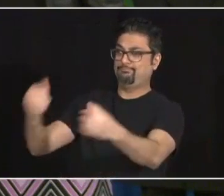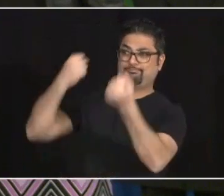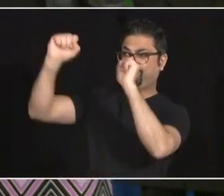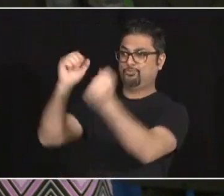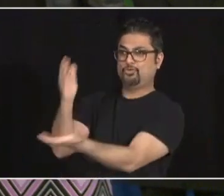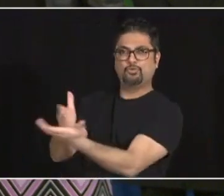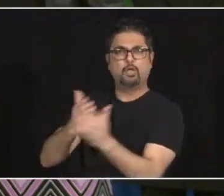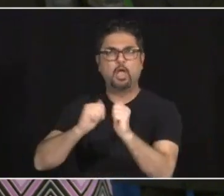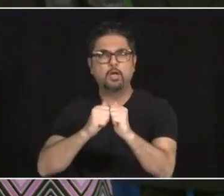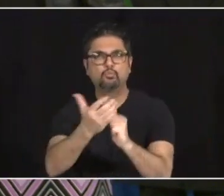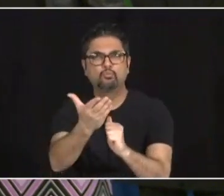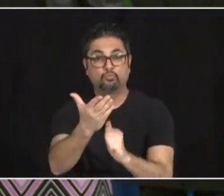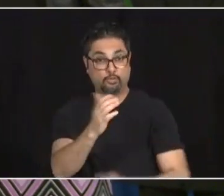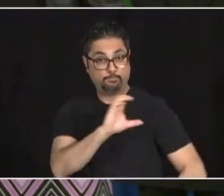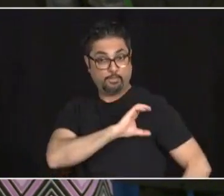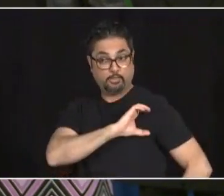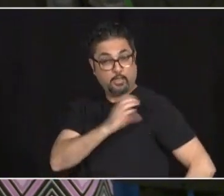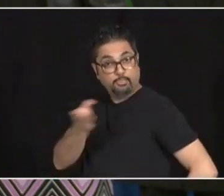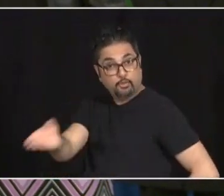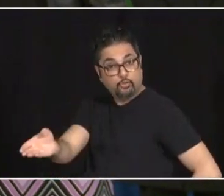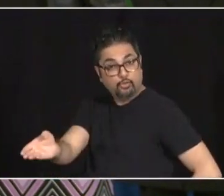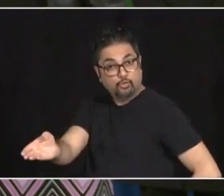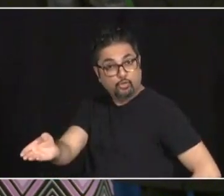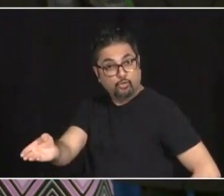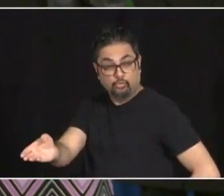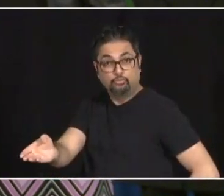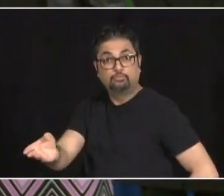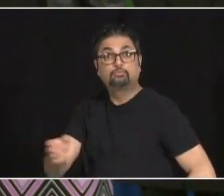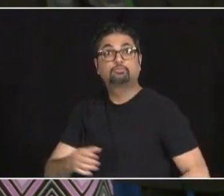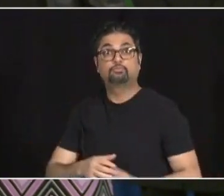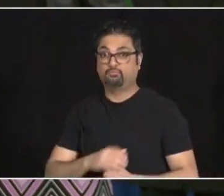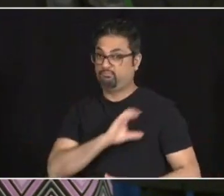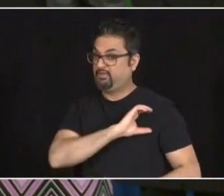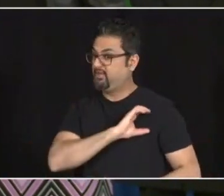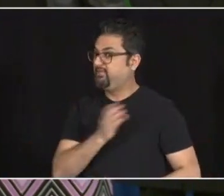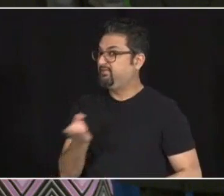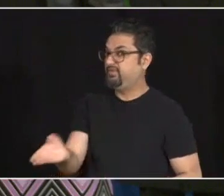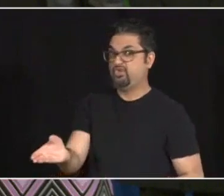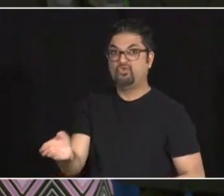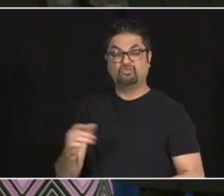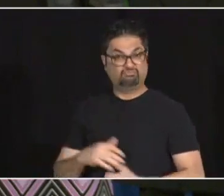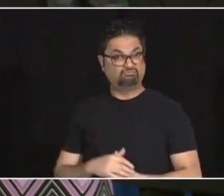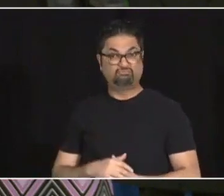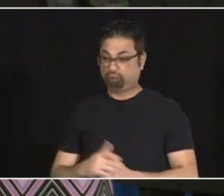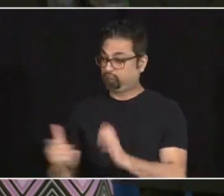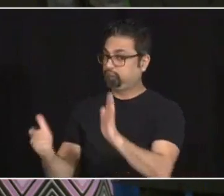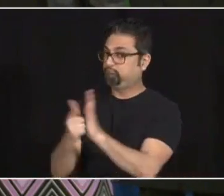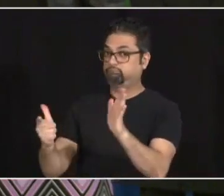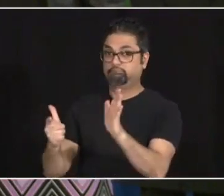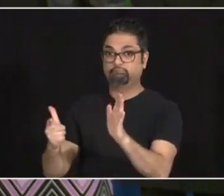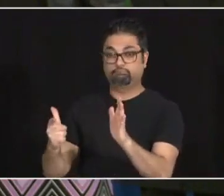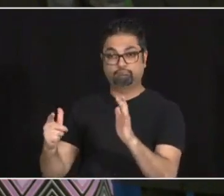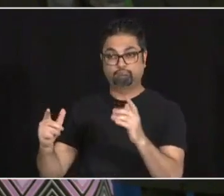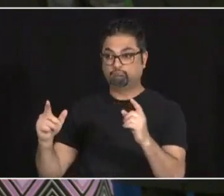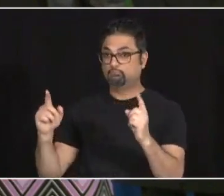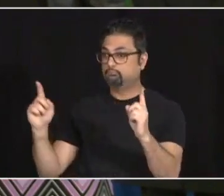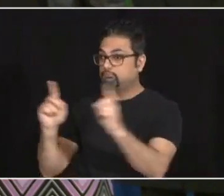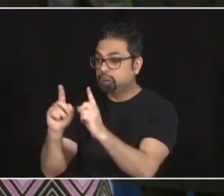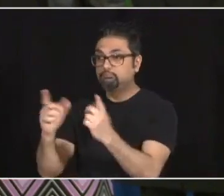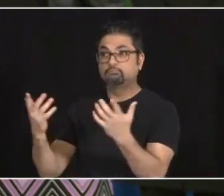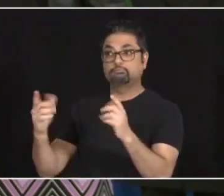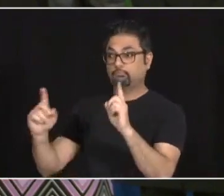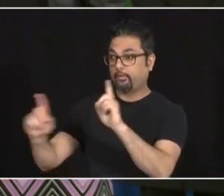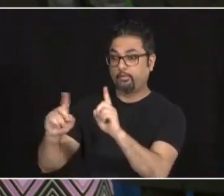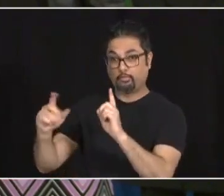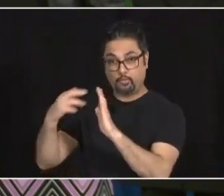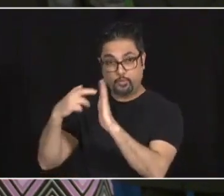scene. I mean, technically, these people would be violating the social and physical distancing 100%. protocols. So is there a way to